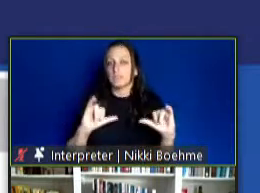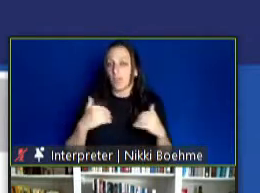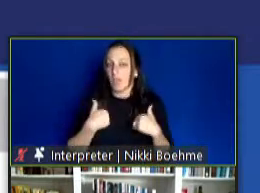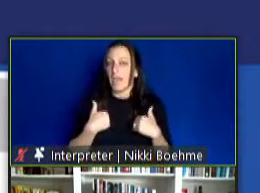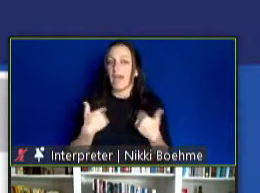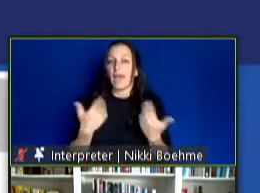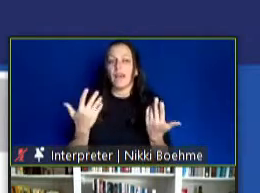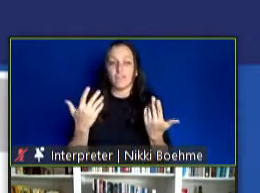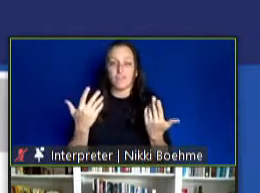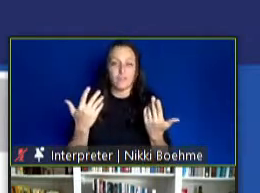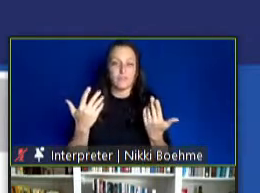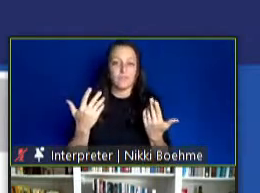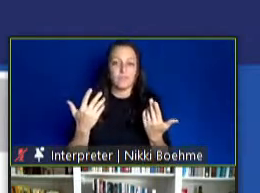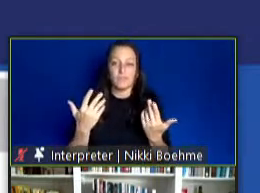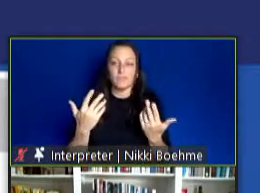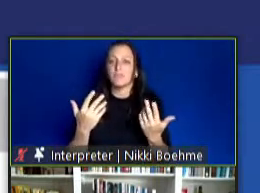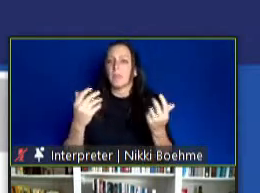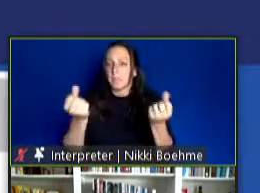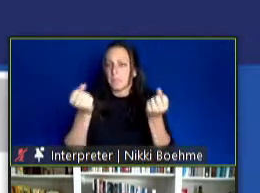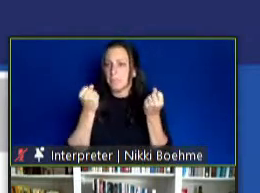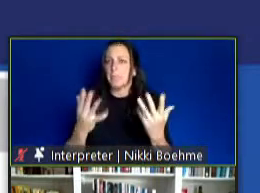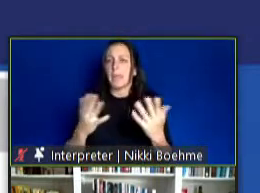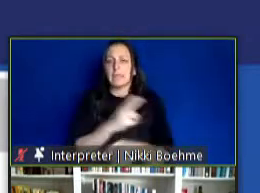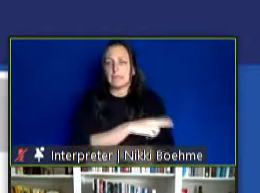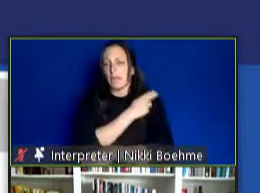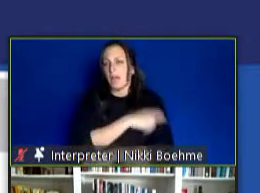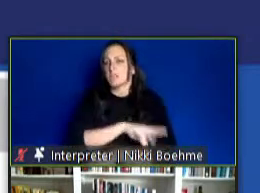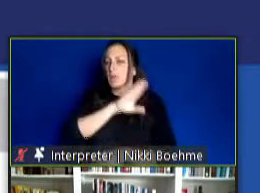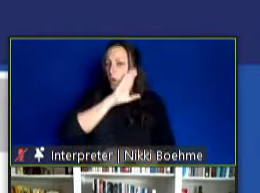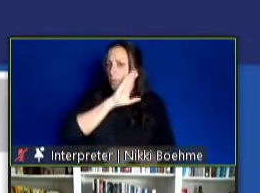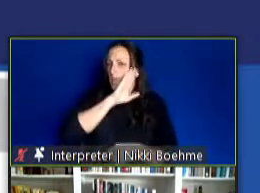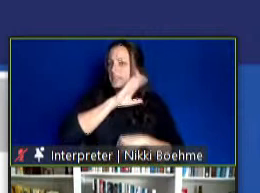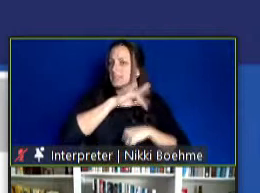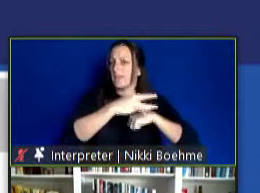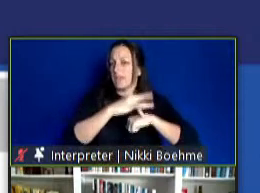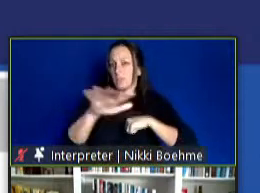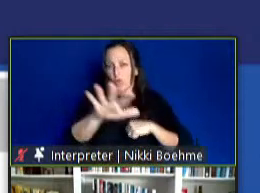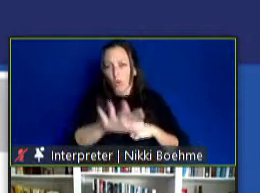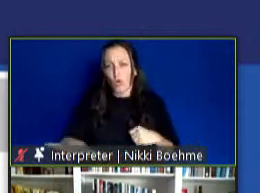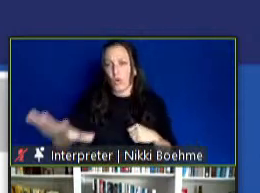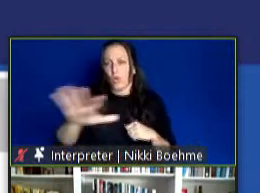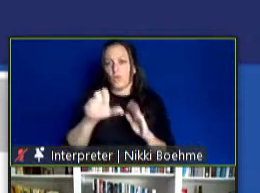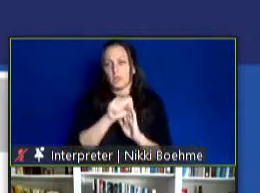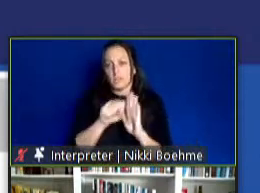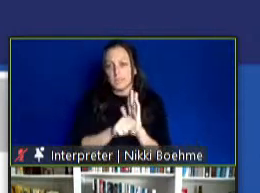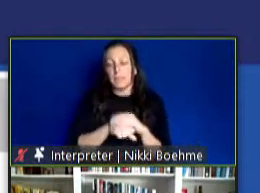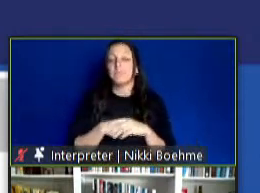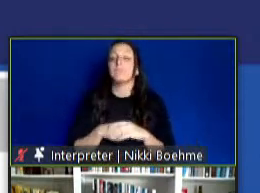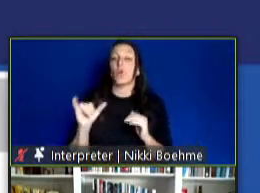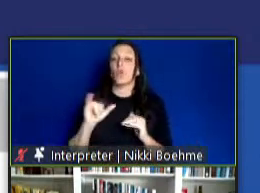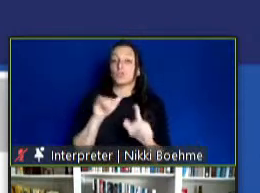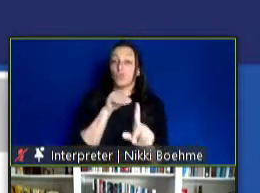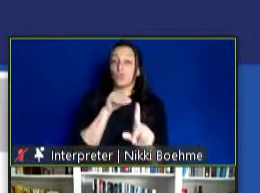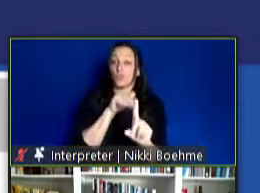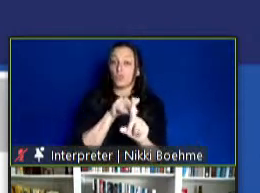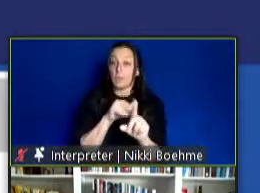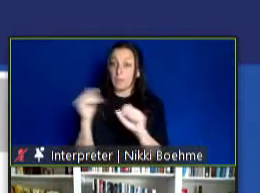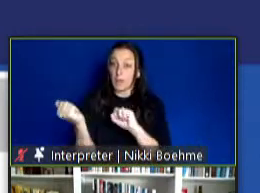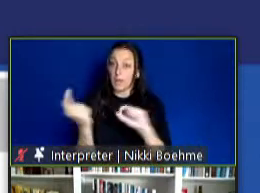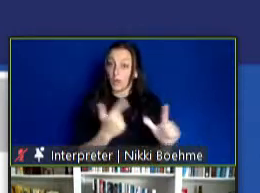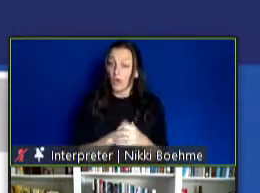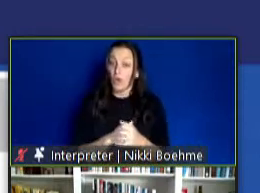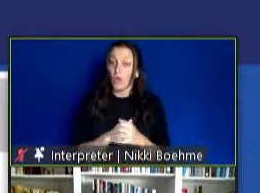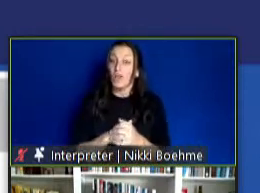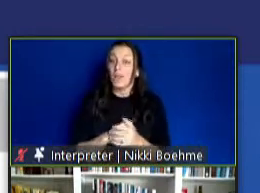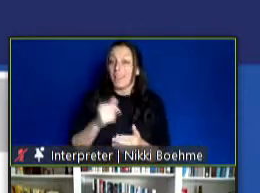significant amount of hospital bed capacity across the state. As a reminder, at the peak